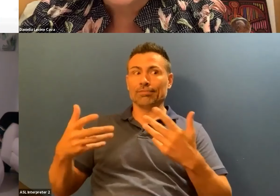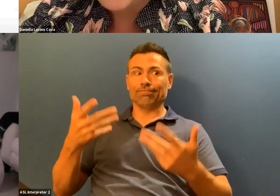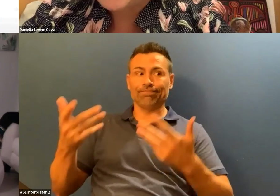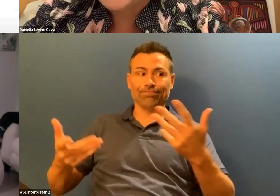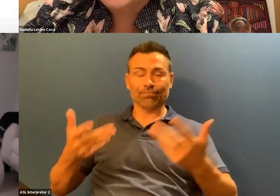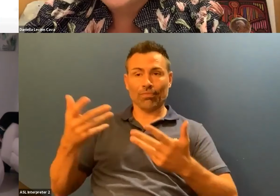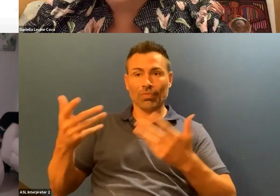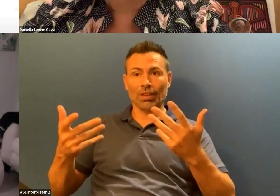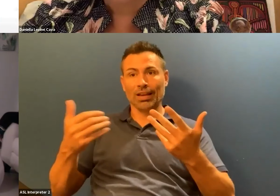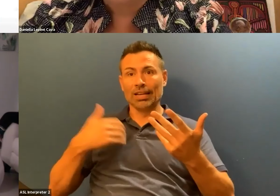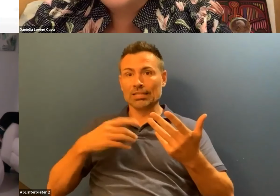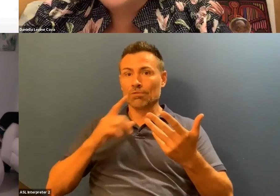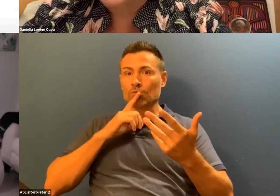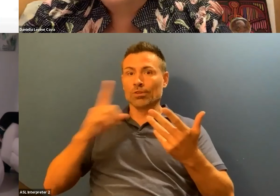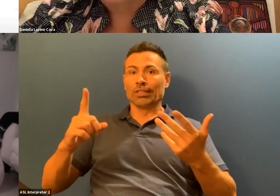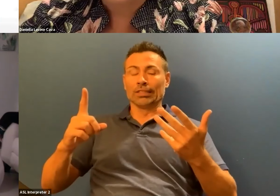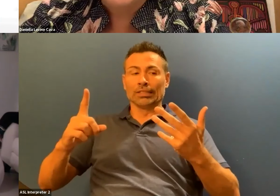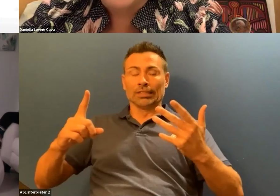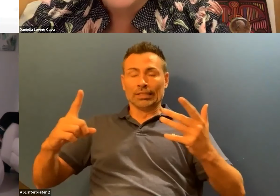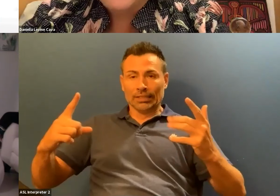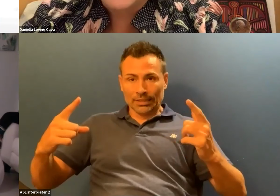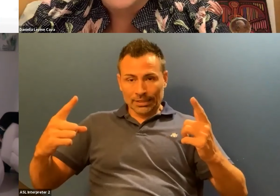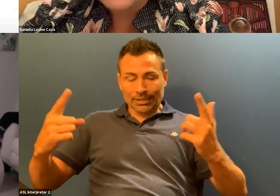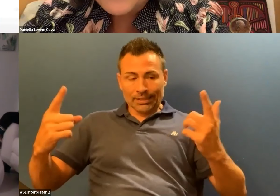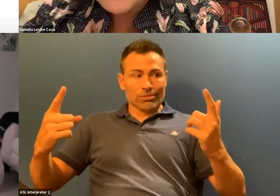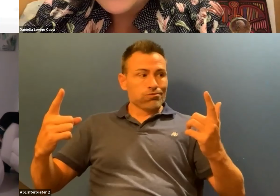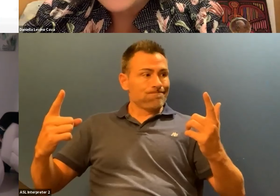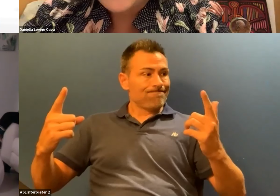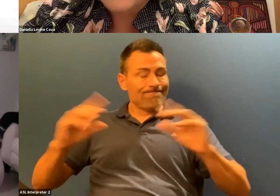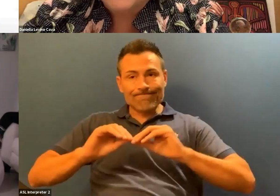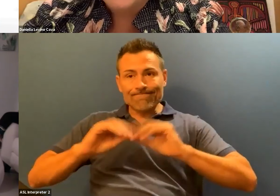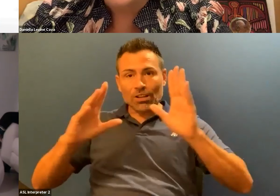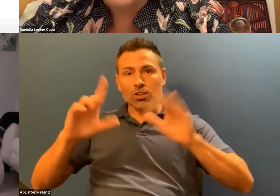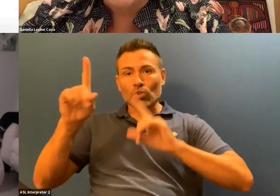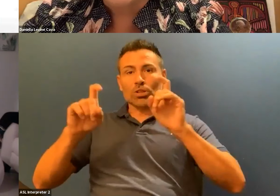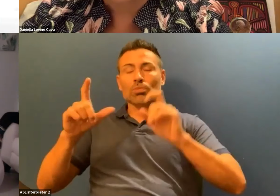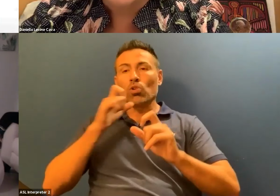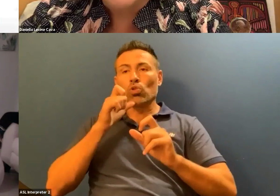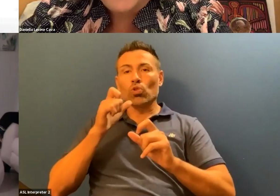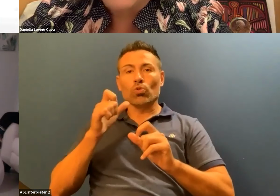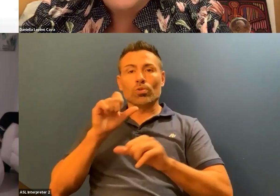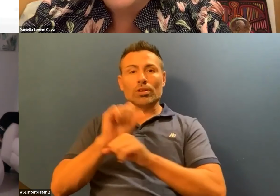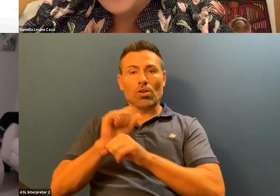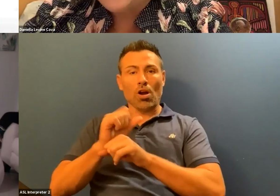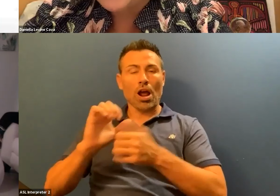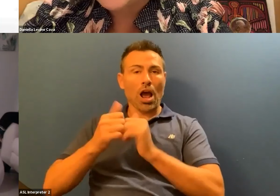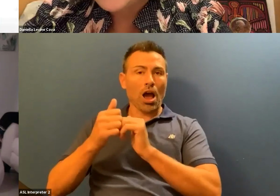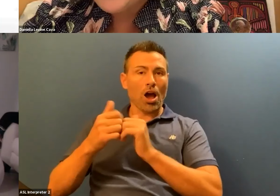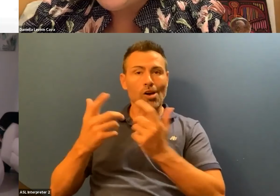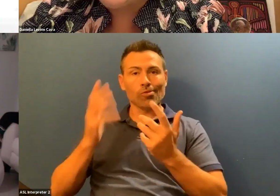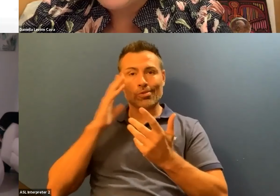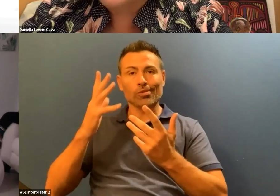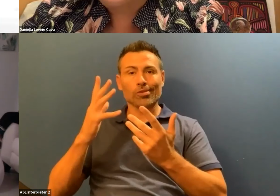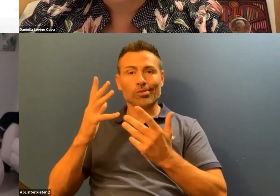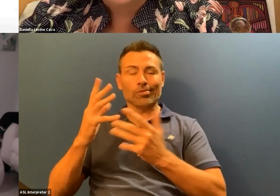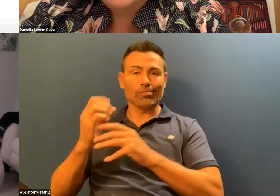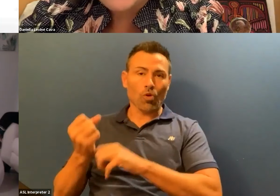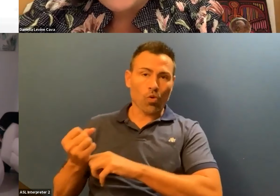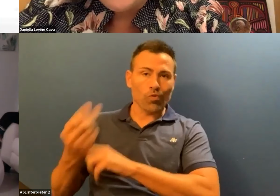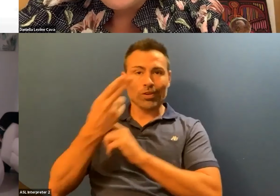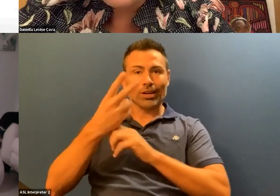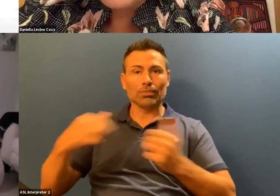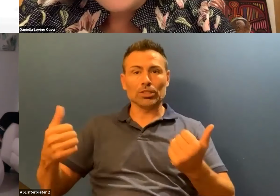stark questions to the residents about who we want to be as a community and how we are going to overcome these challenges. And let me